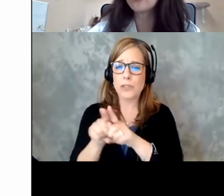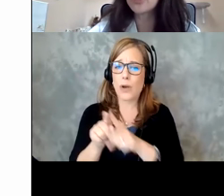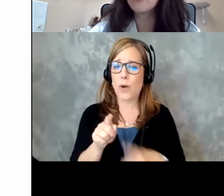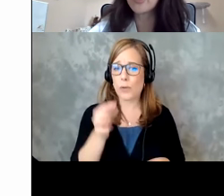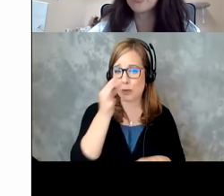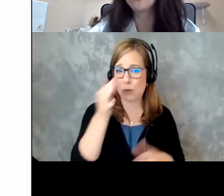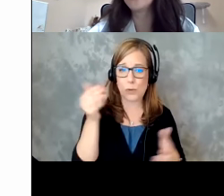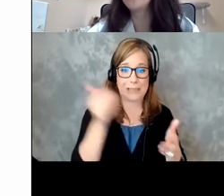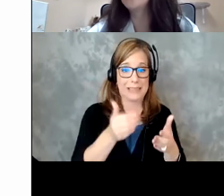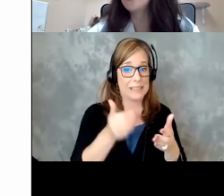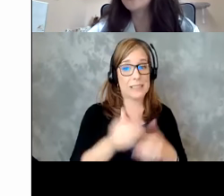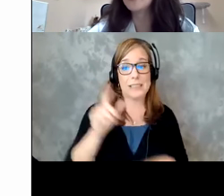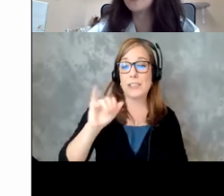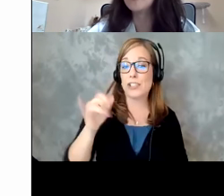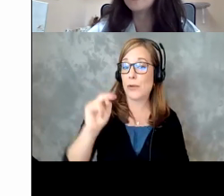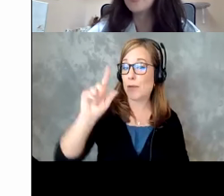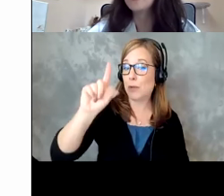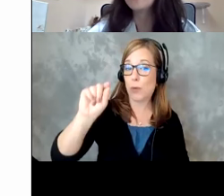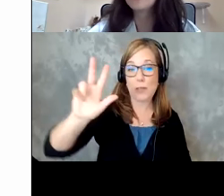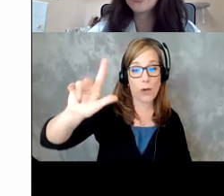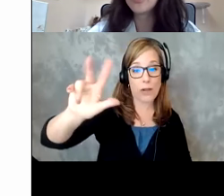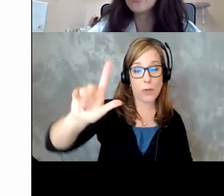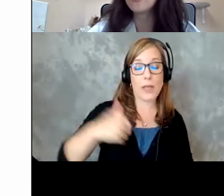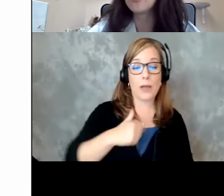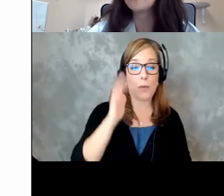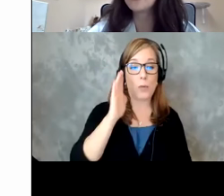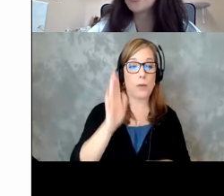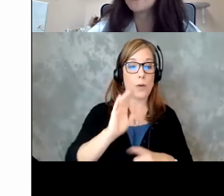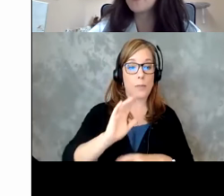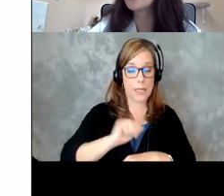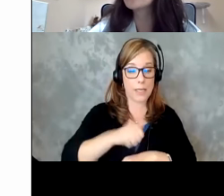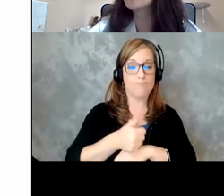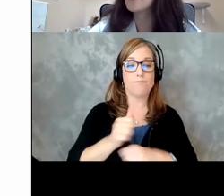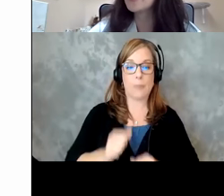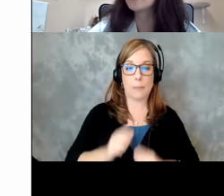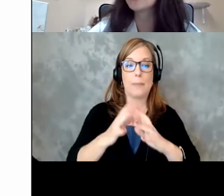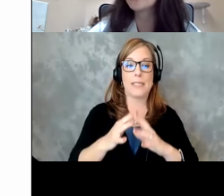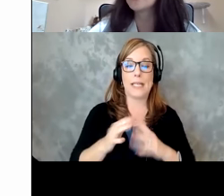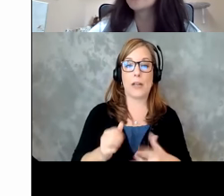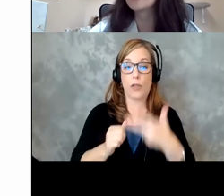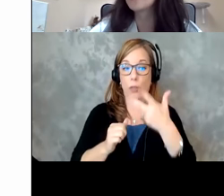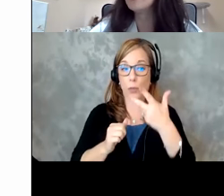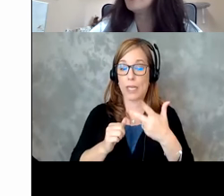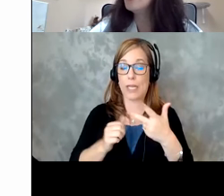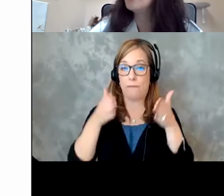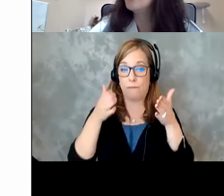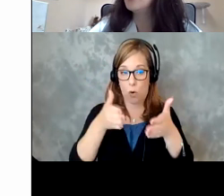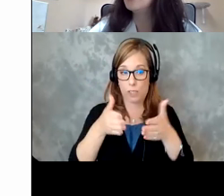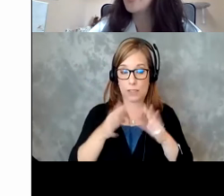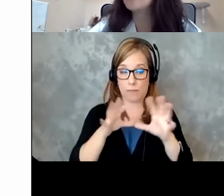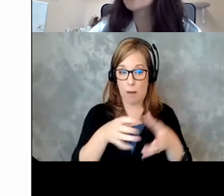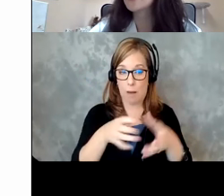January 2023, where we will be implementing three populations of focus, which is the